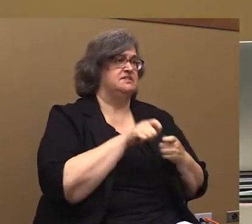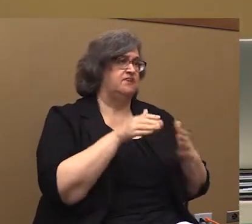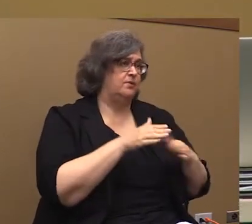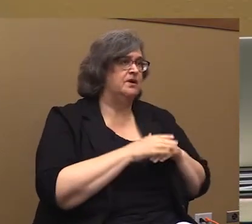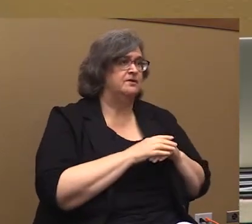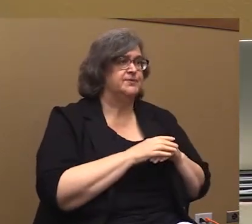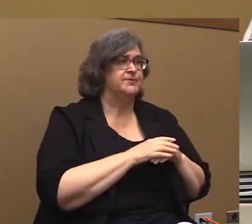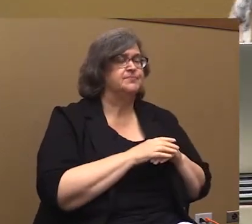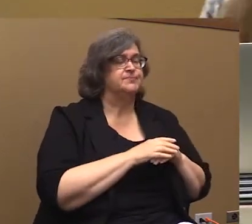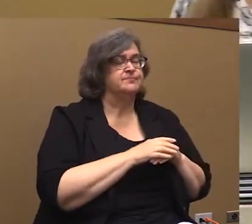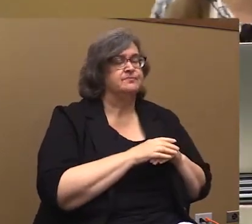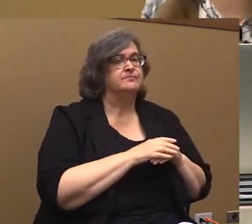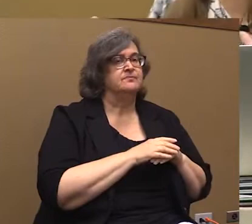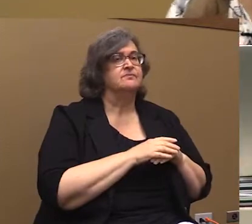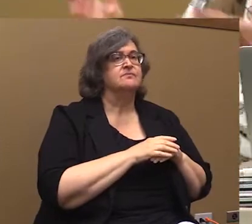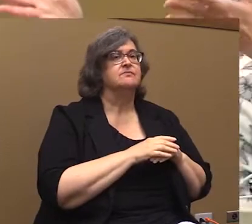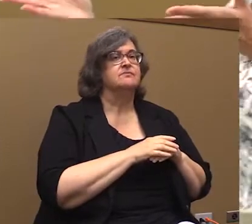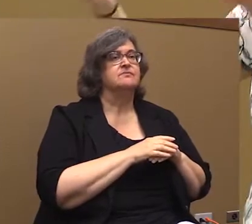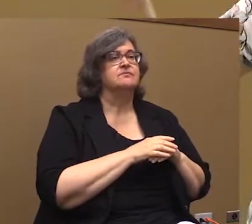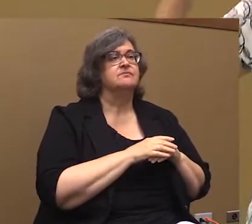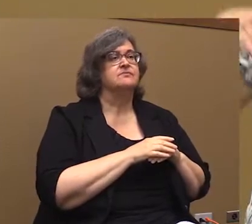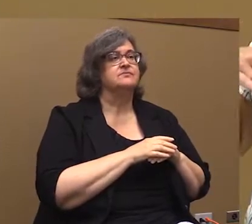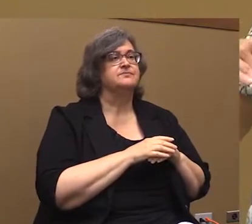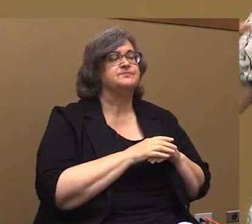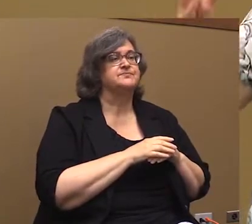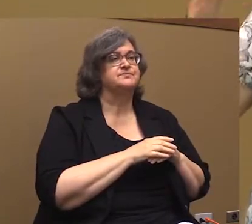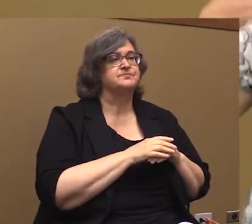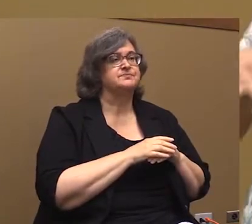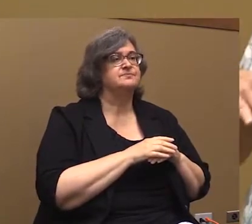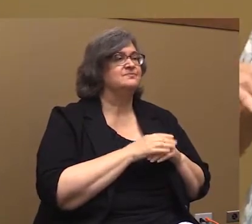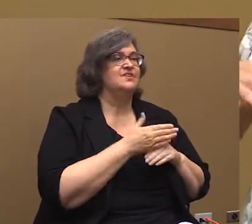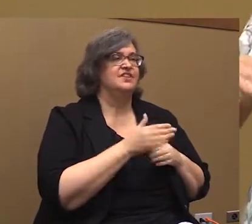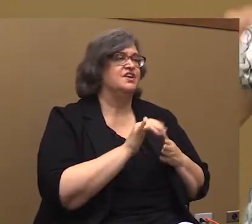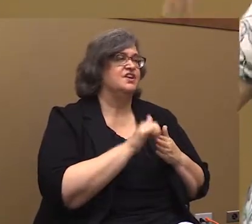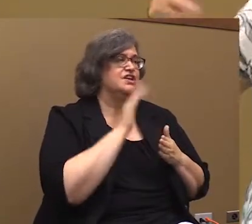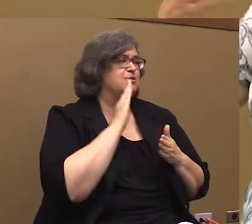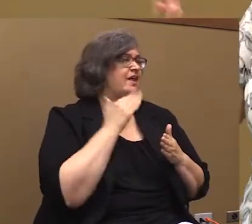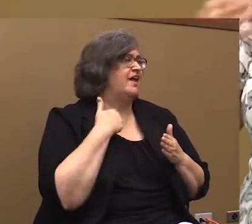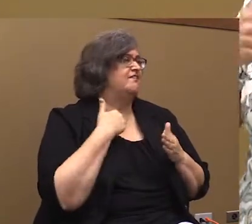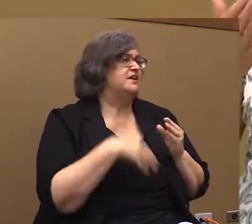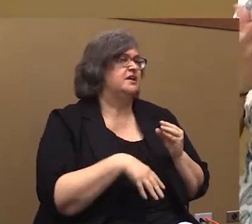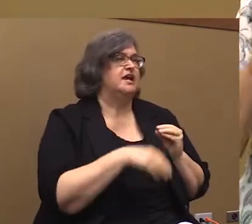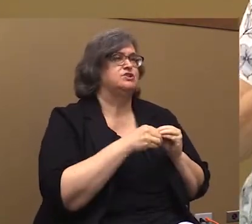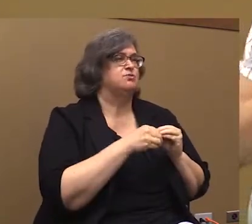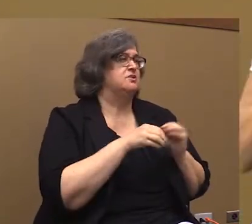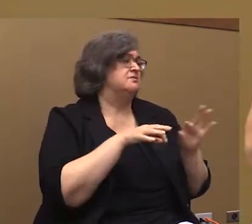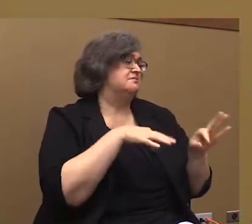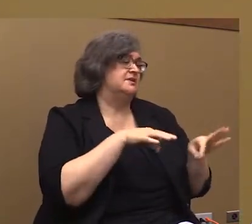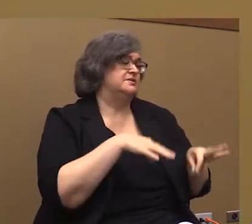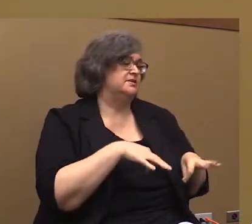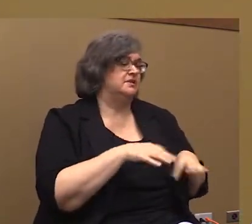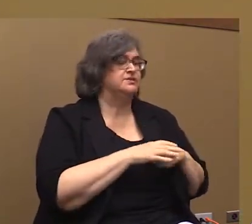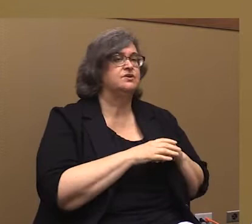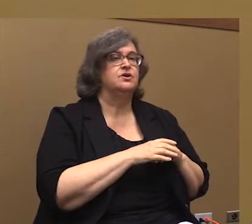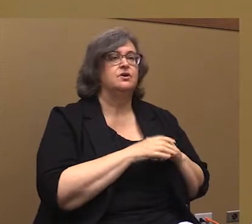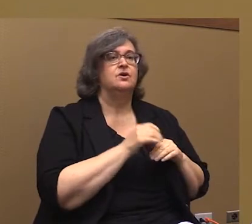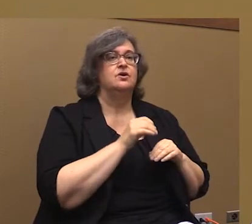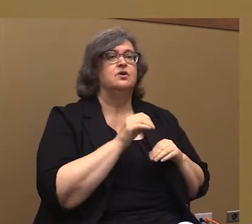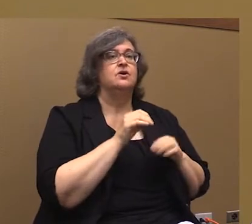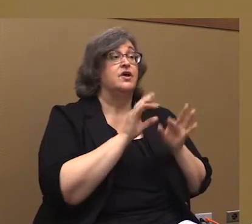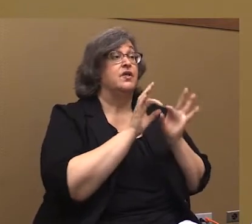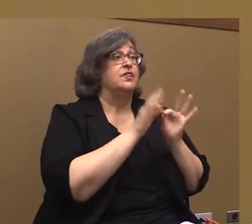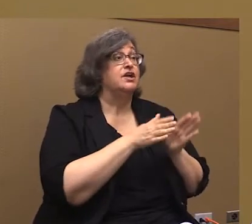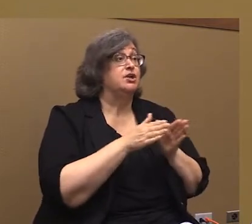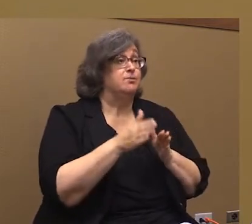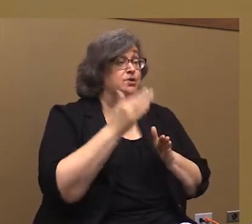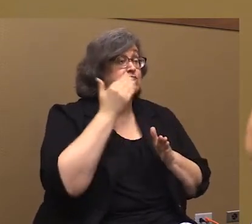John. How am I feeling? He makes me feel this way. Those kinds of things that you might